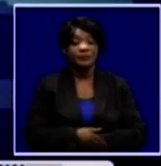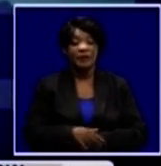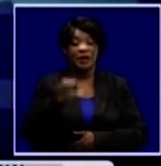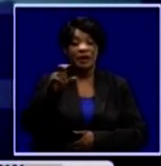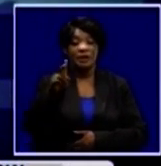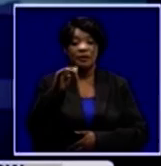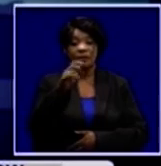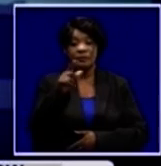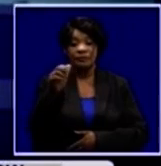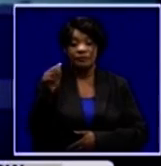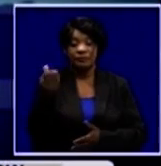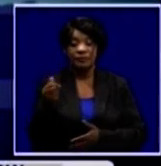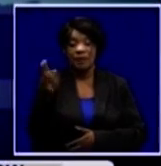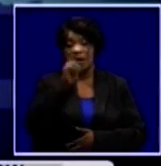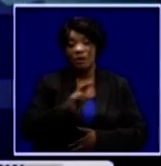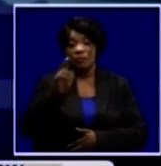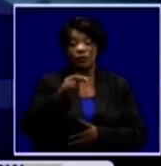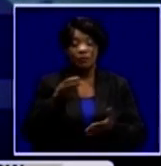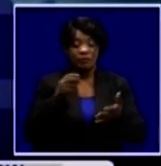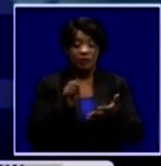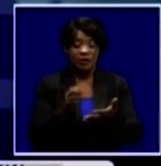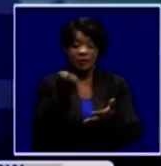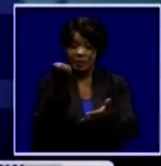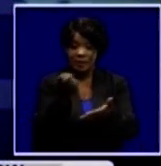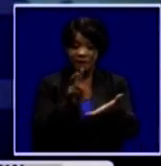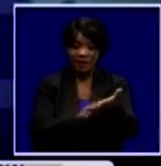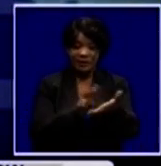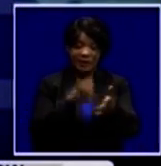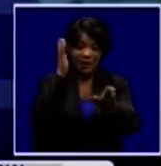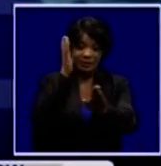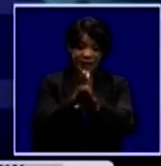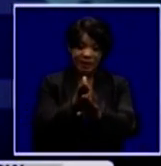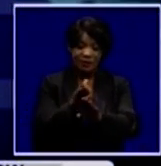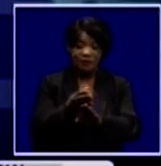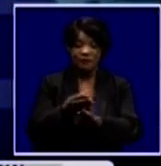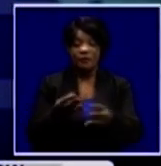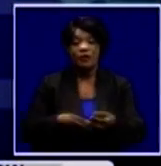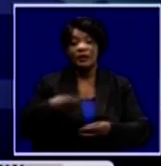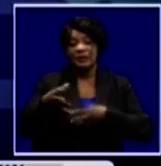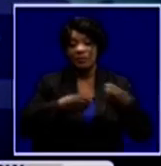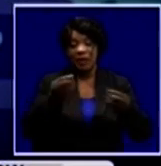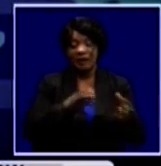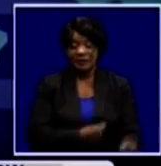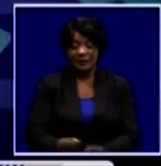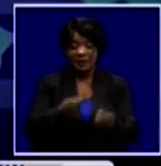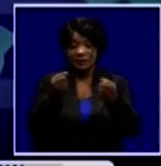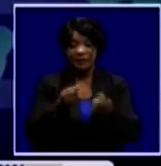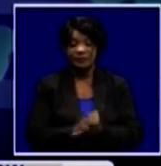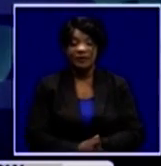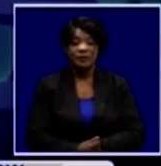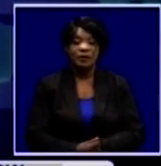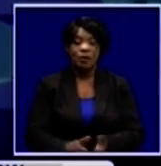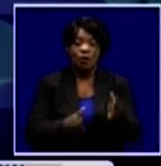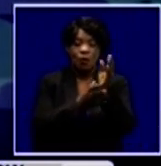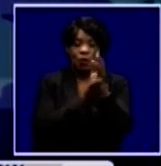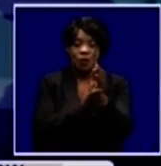said government will this year use both the e-voucher and the direct input supply system. And Mr. Chai-Katisha says his